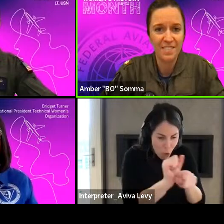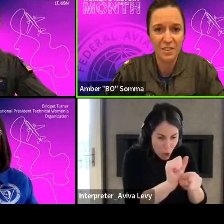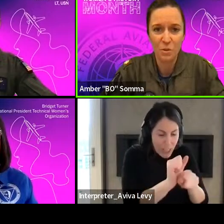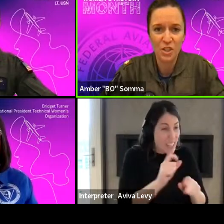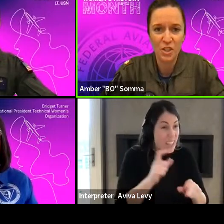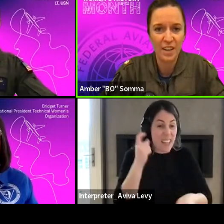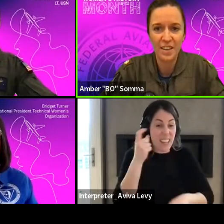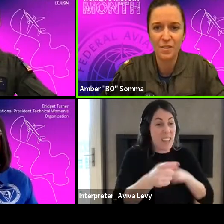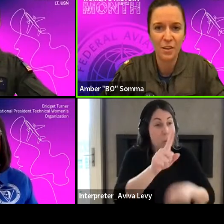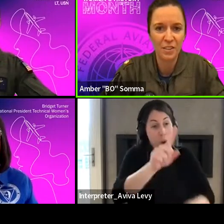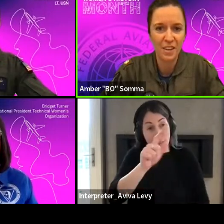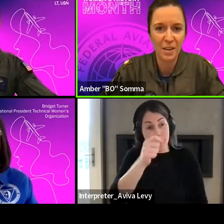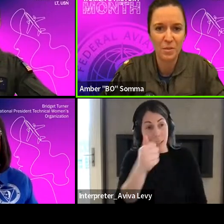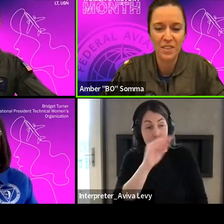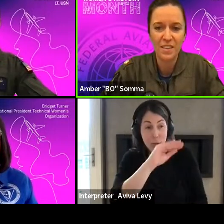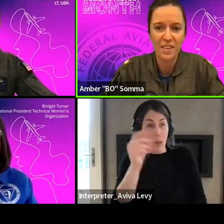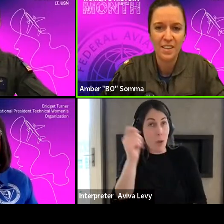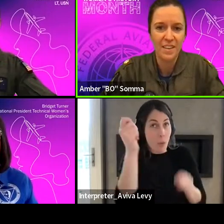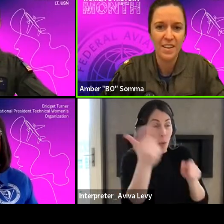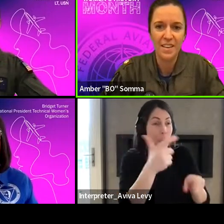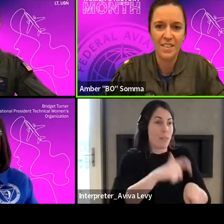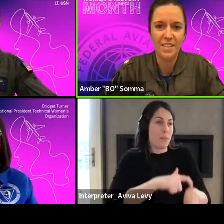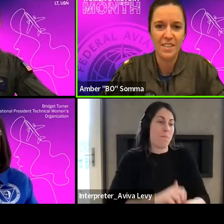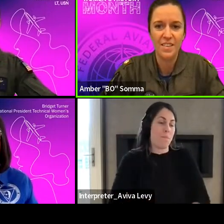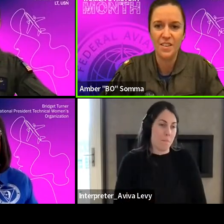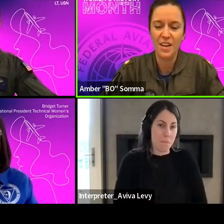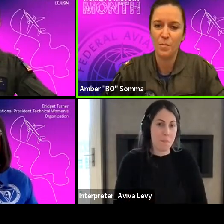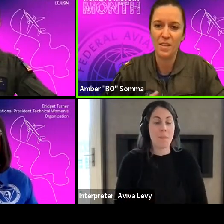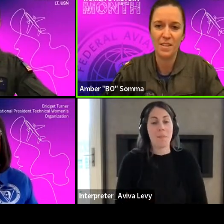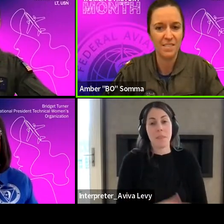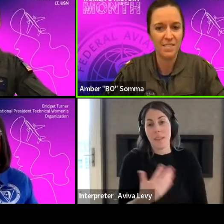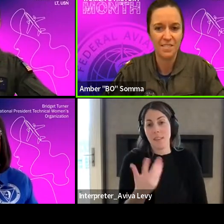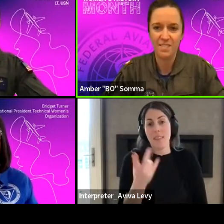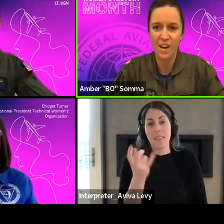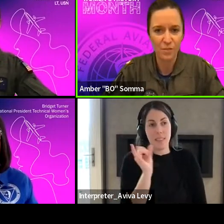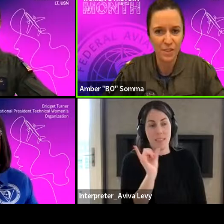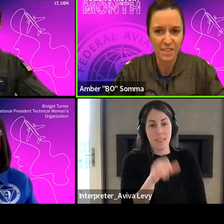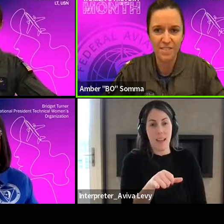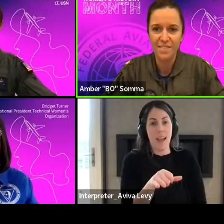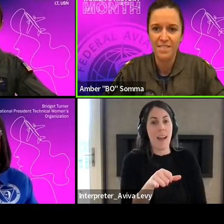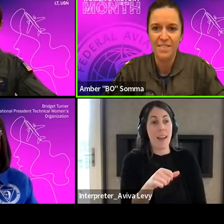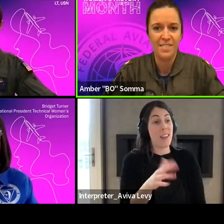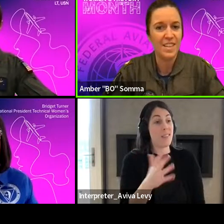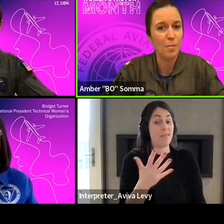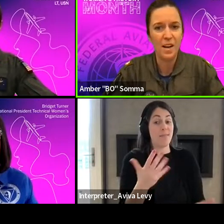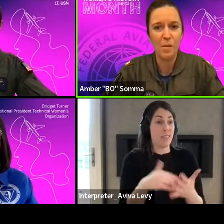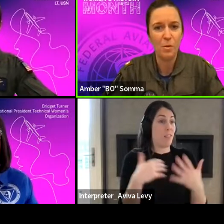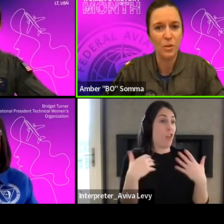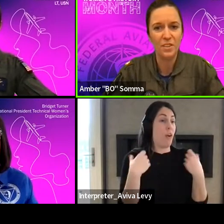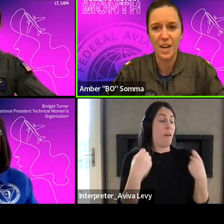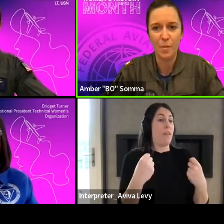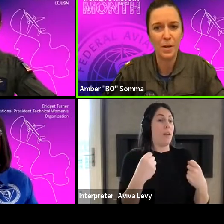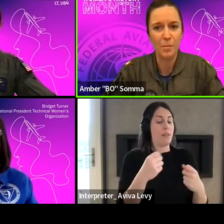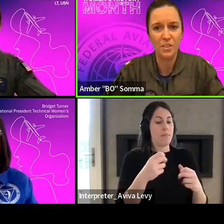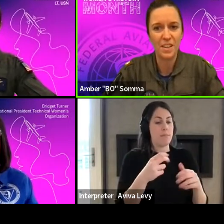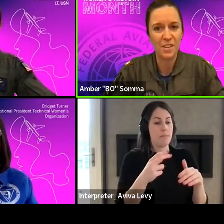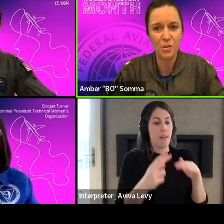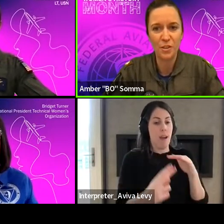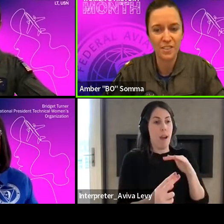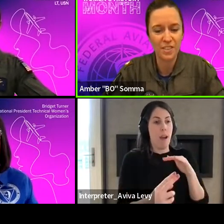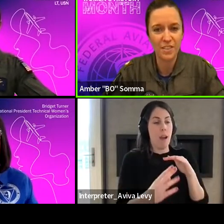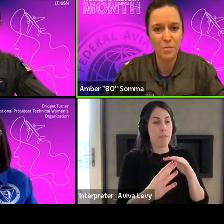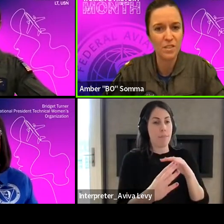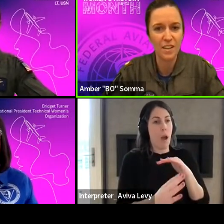110% is what you got to give at all times. And you got to be confident. You got to be humble. You got to be able to